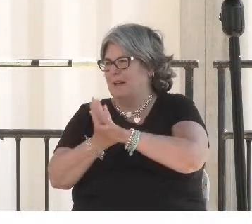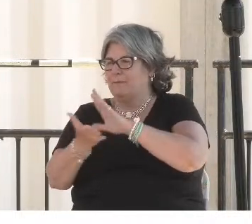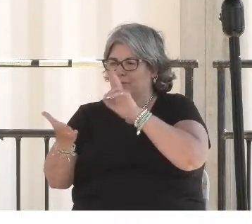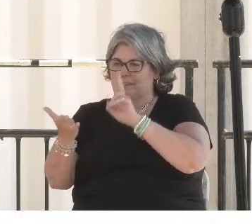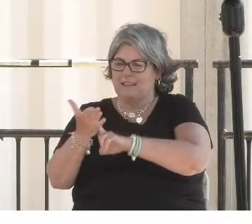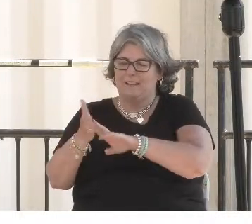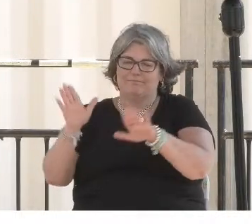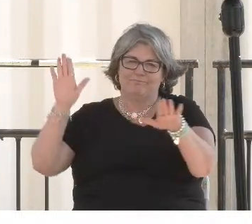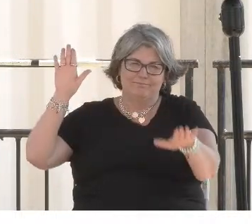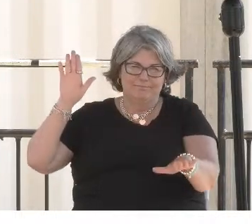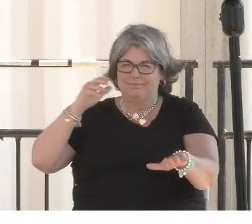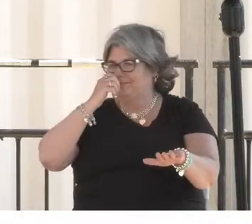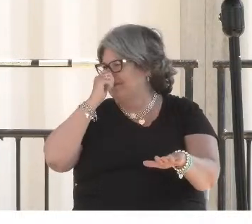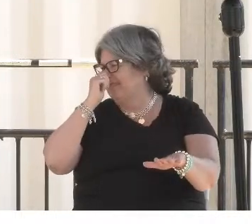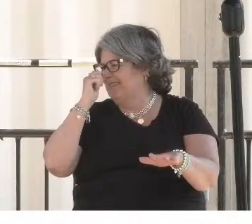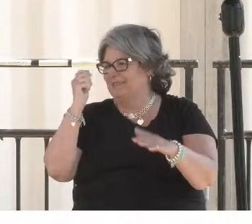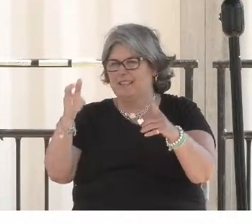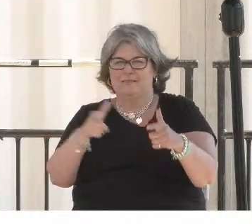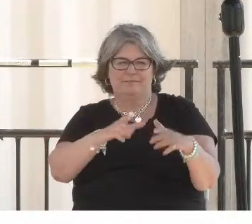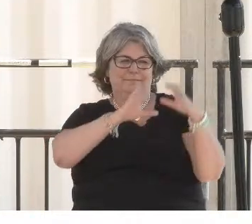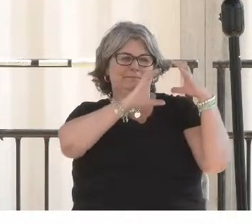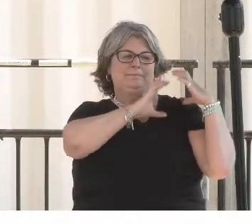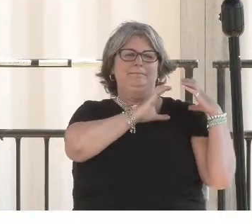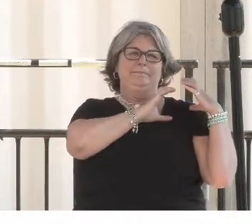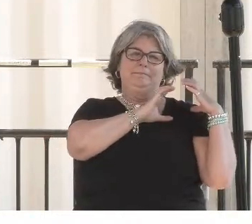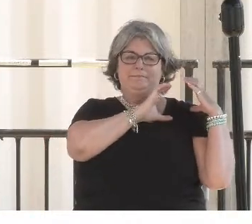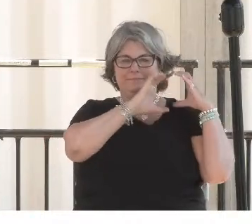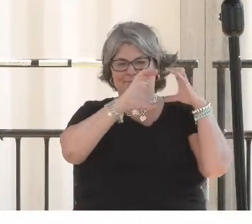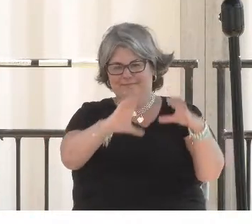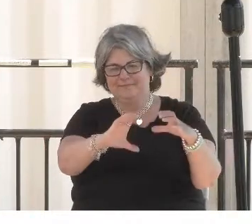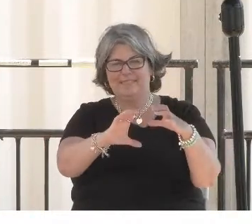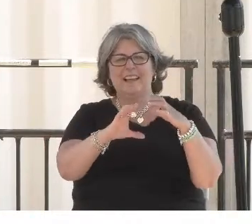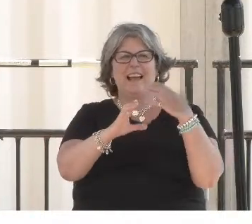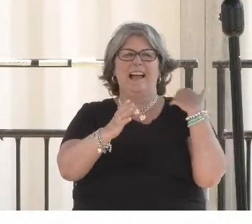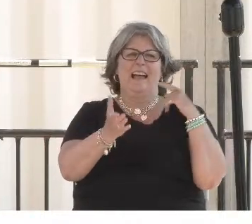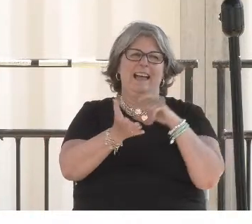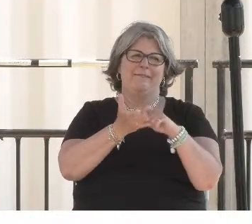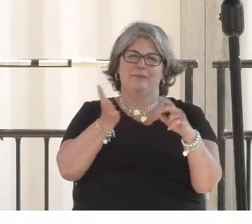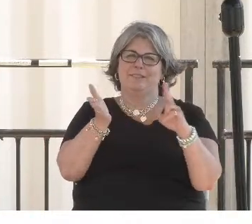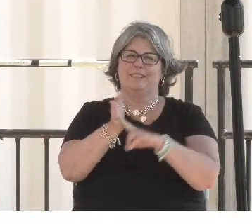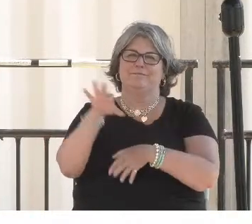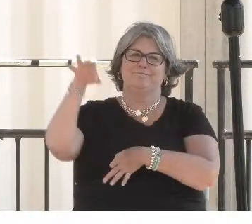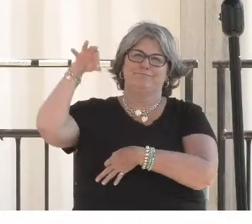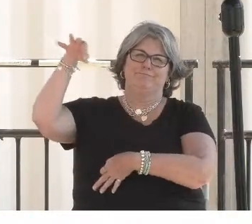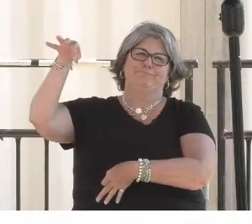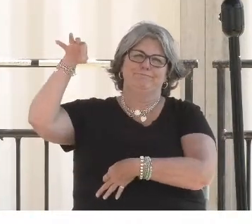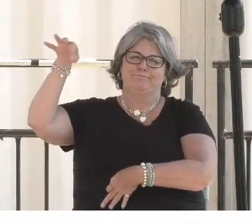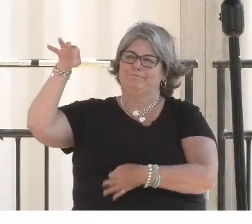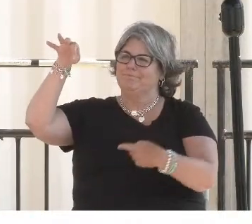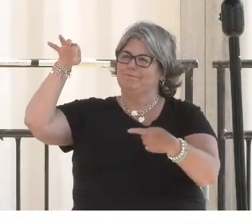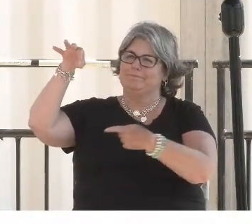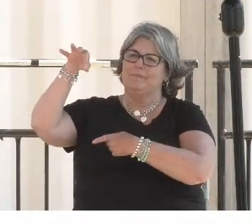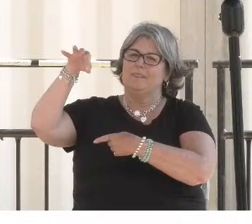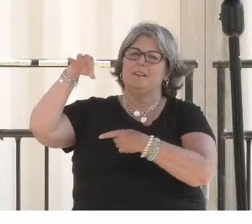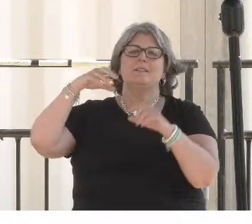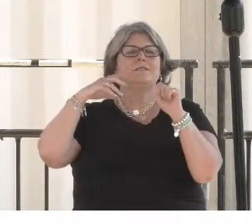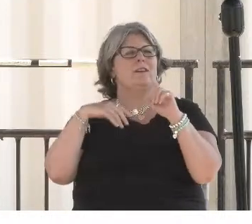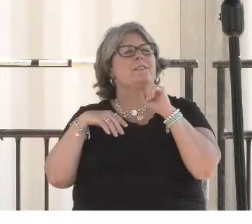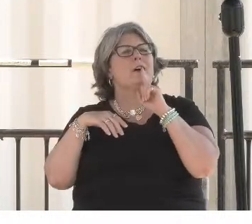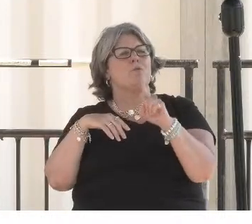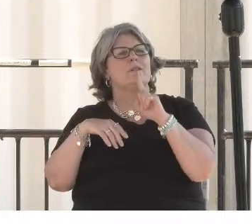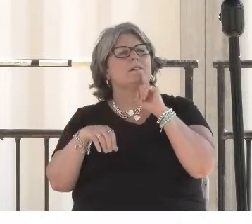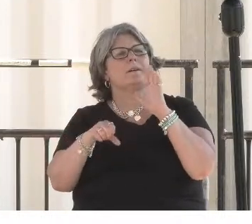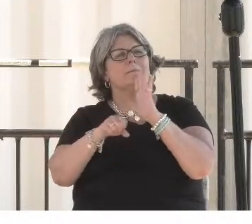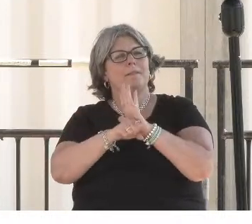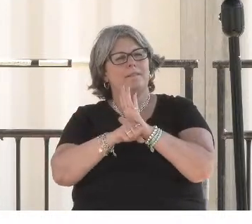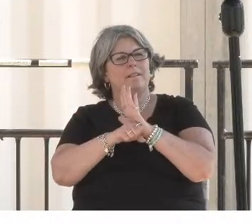pledge because I was like, don't put it back on me. You signed up for it, and I have your writing, I have your signature. And I think that was really, they committed, and